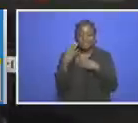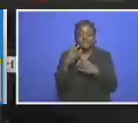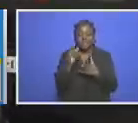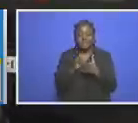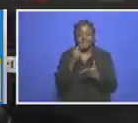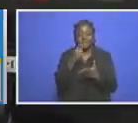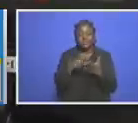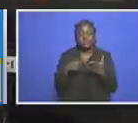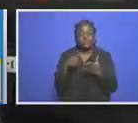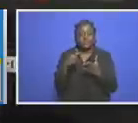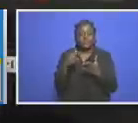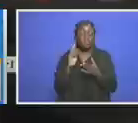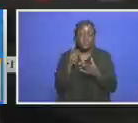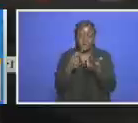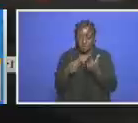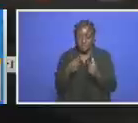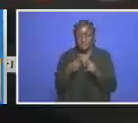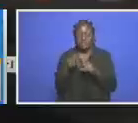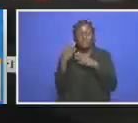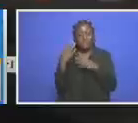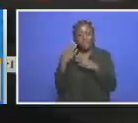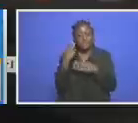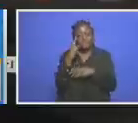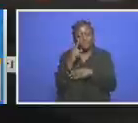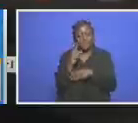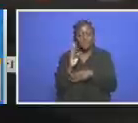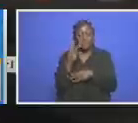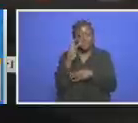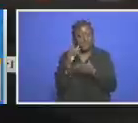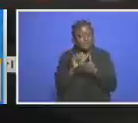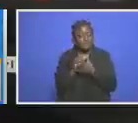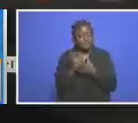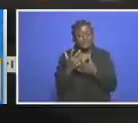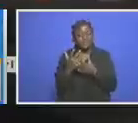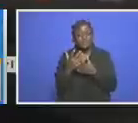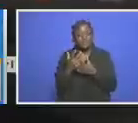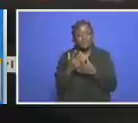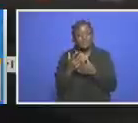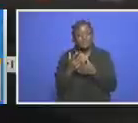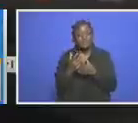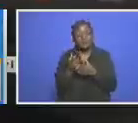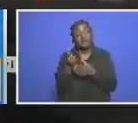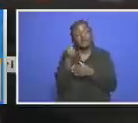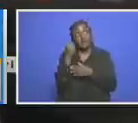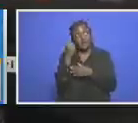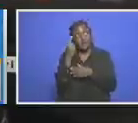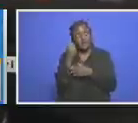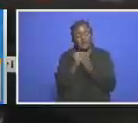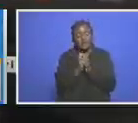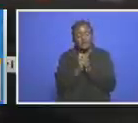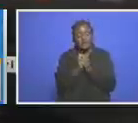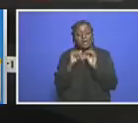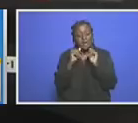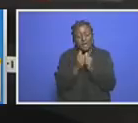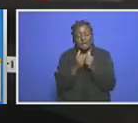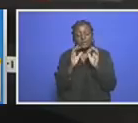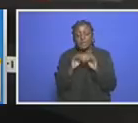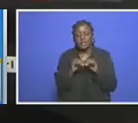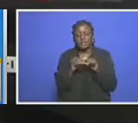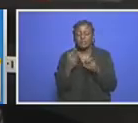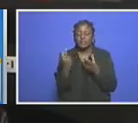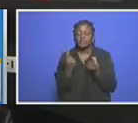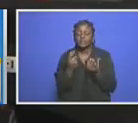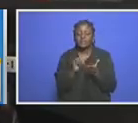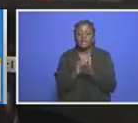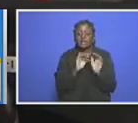to the Bahamas for. And we saw that as, you know, our lights went off and we said, how can we do that? How can we bring it to